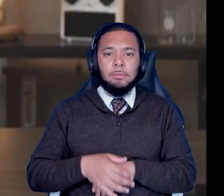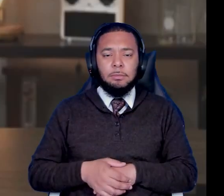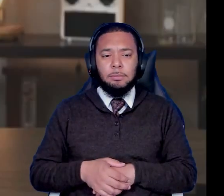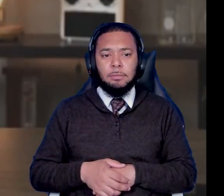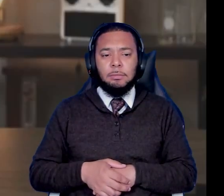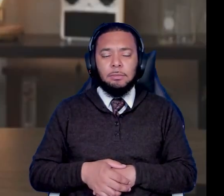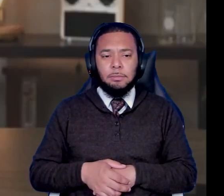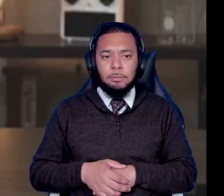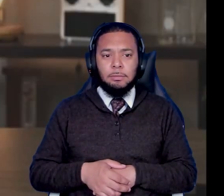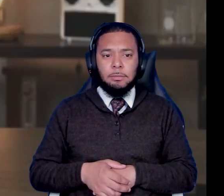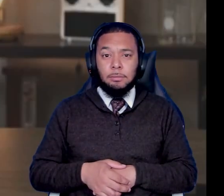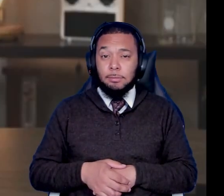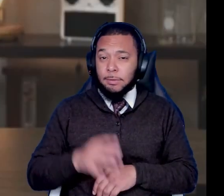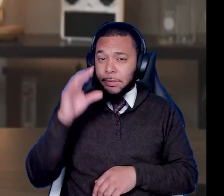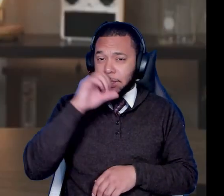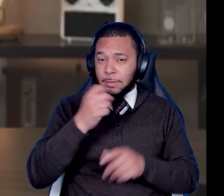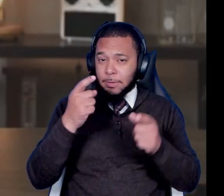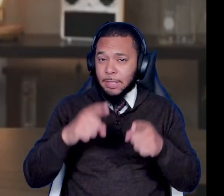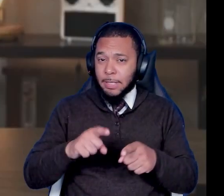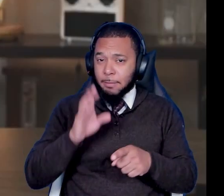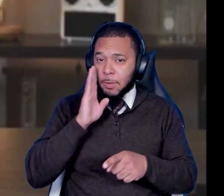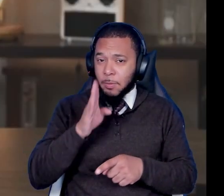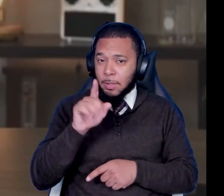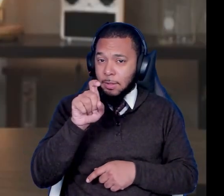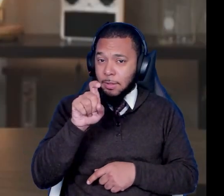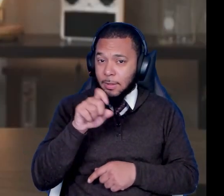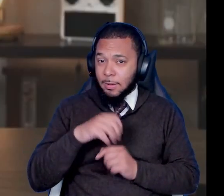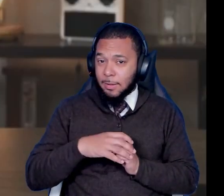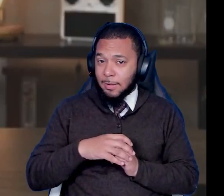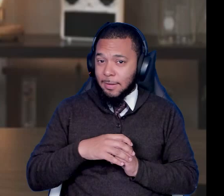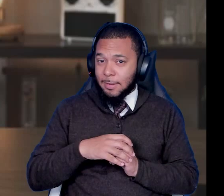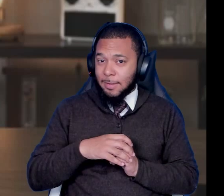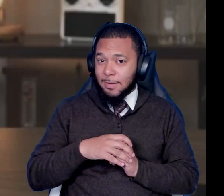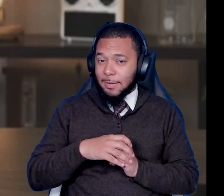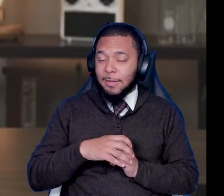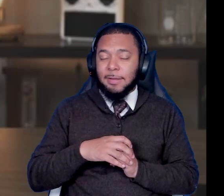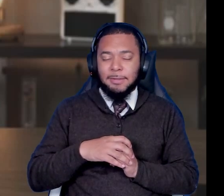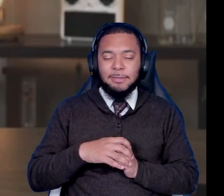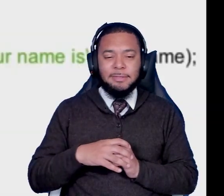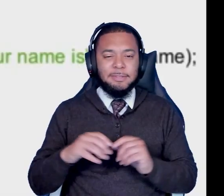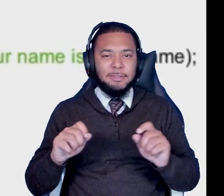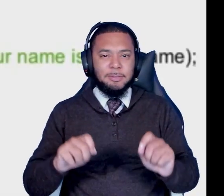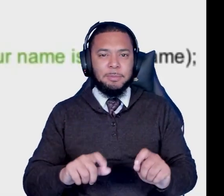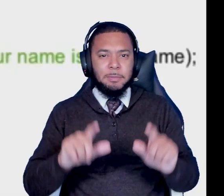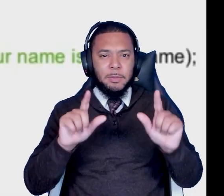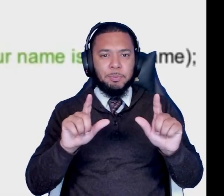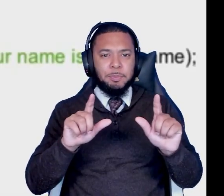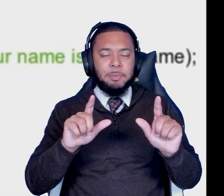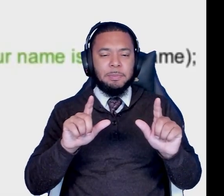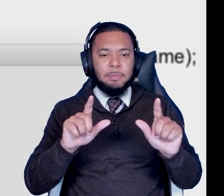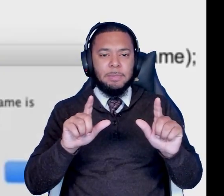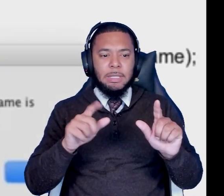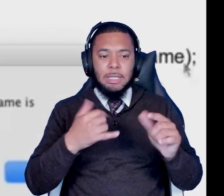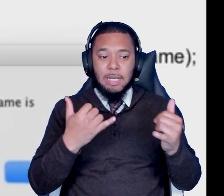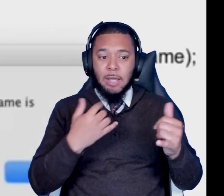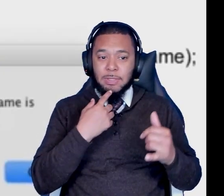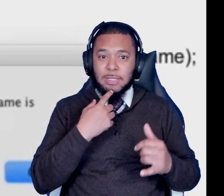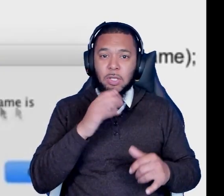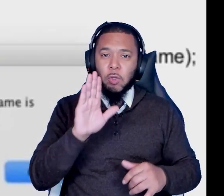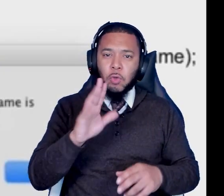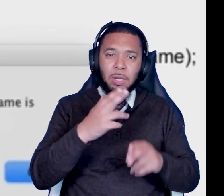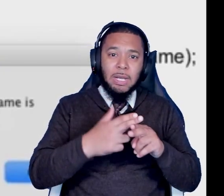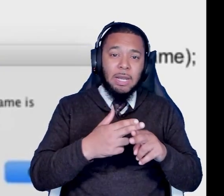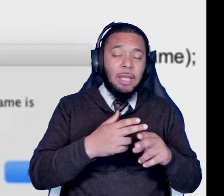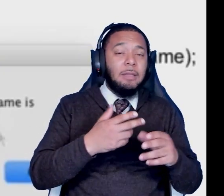And now I bet you can guess what this is going to do. Brings up a message dialog box, only this time it says